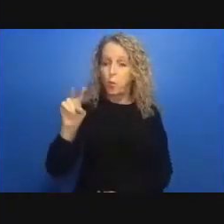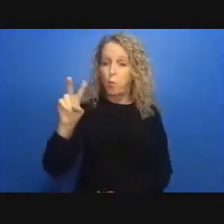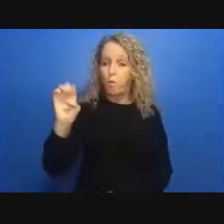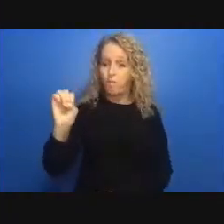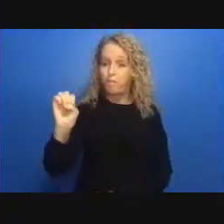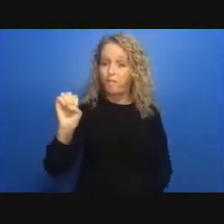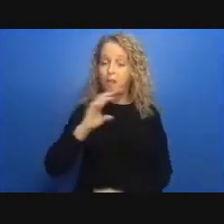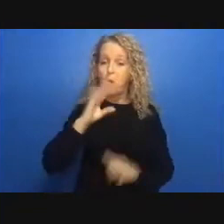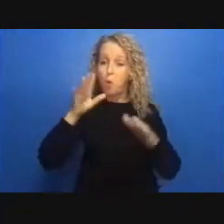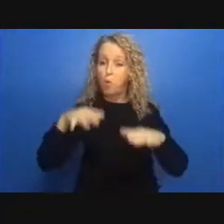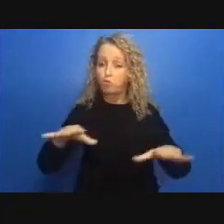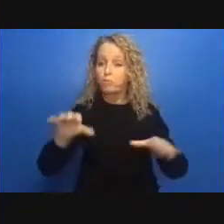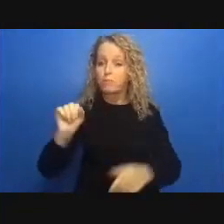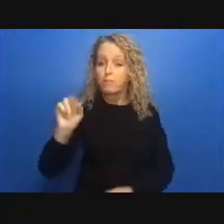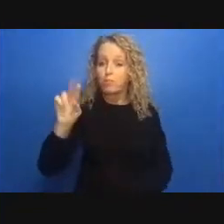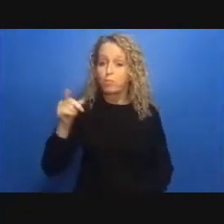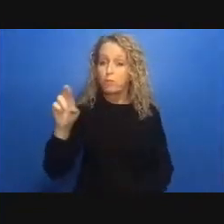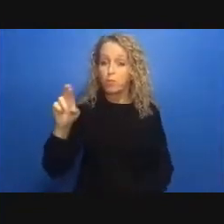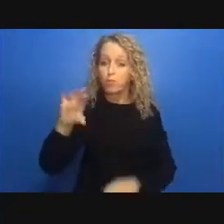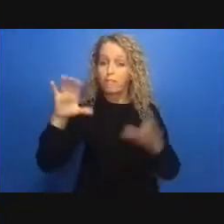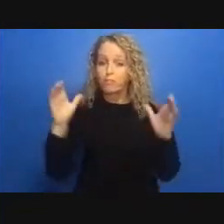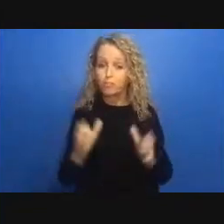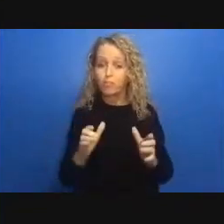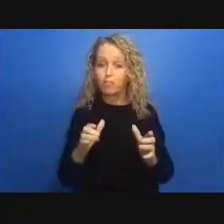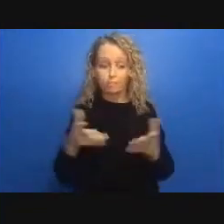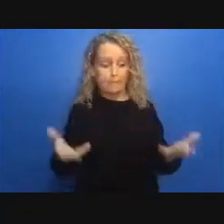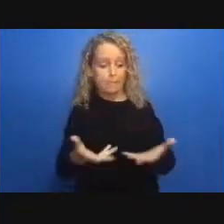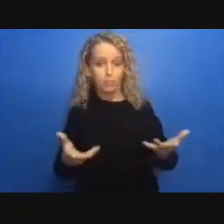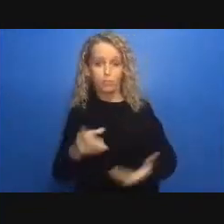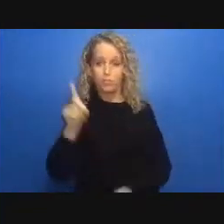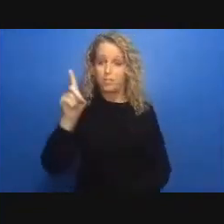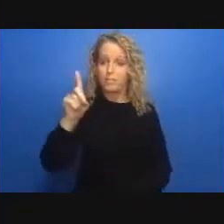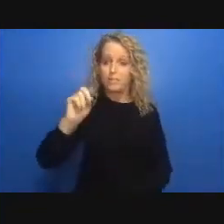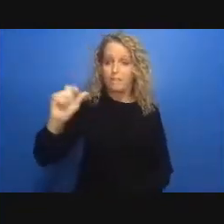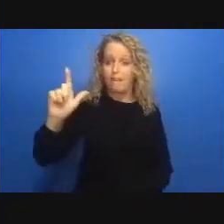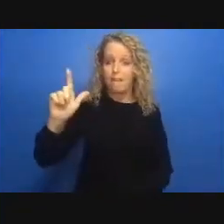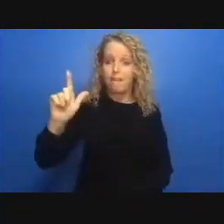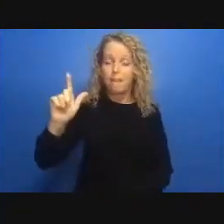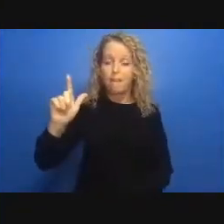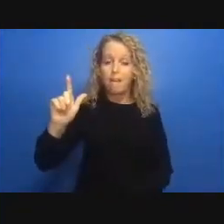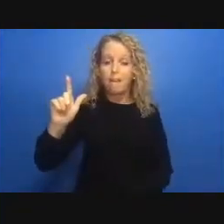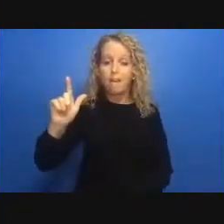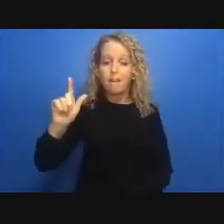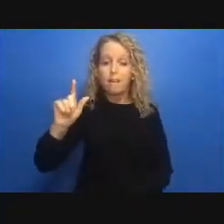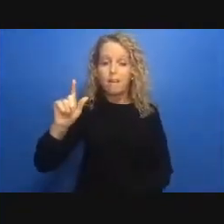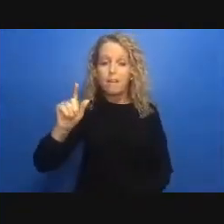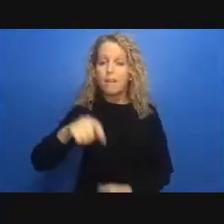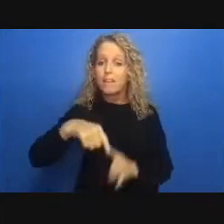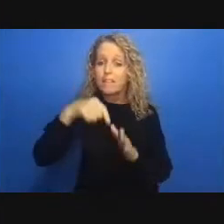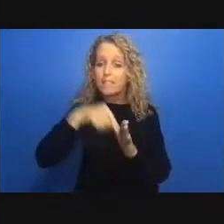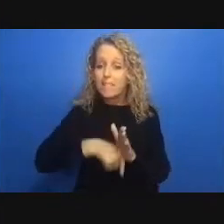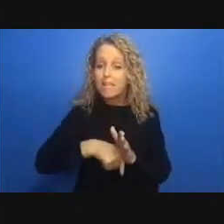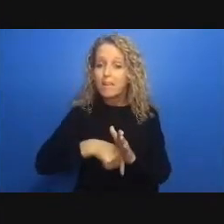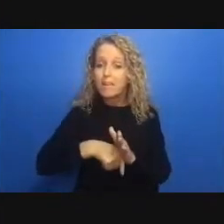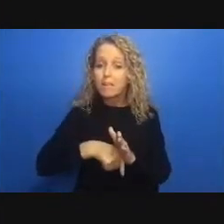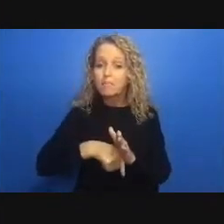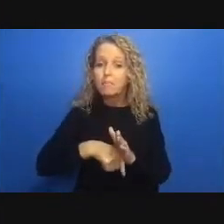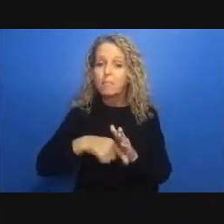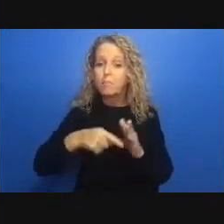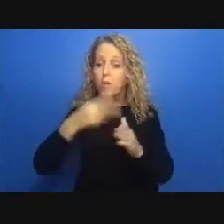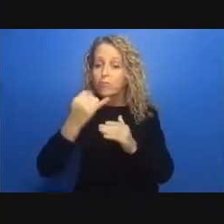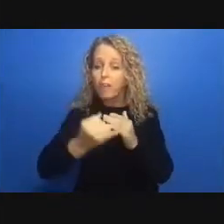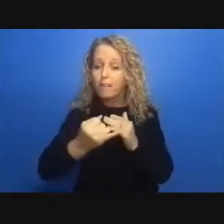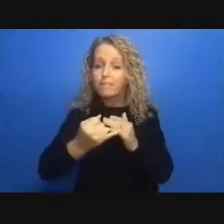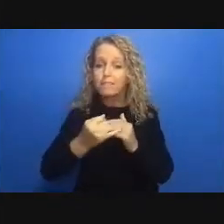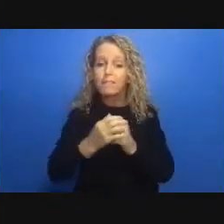supercluster, and at Dalhousie, right here at Dalhousie, is the Deep Sense project, which is a collaboration between Dalhousie and IBM. And